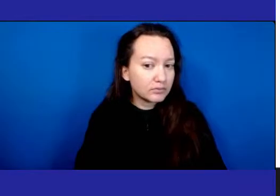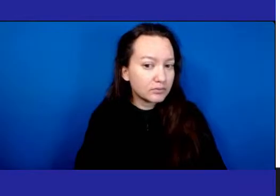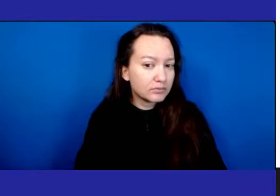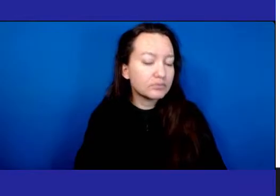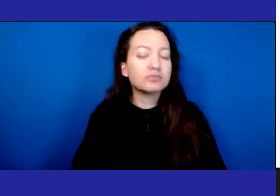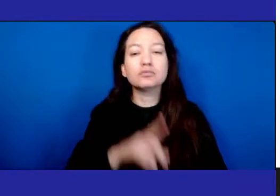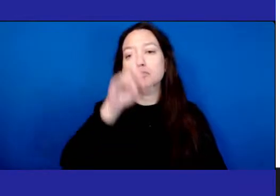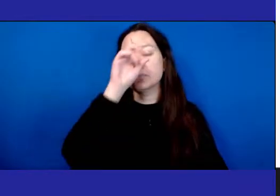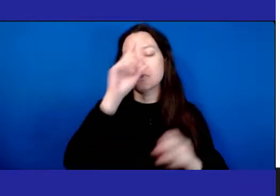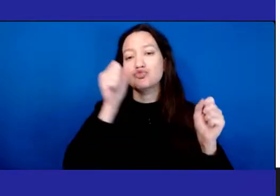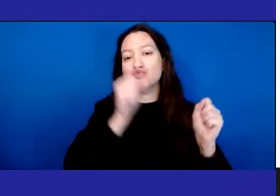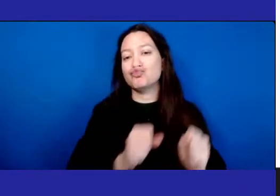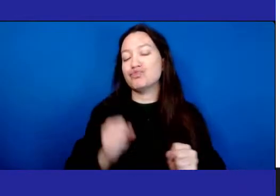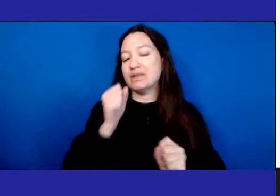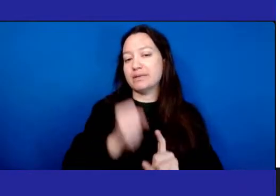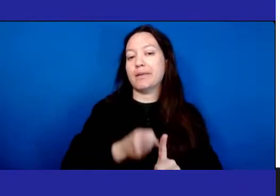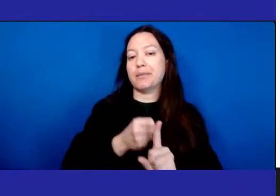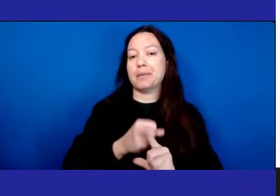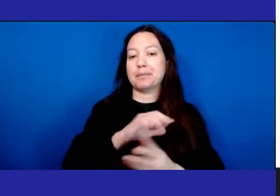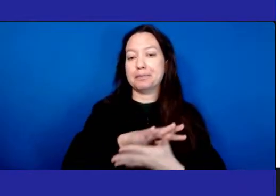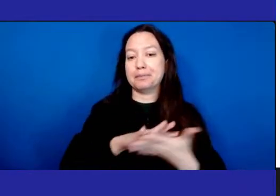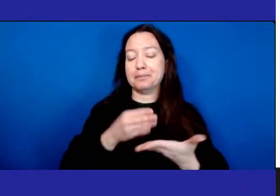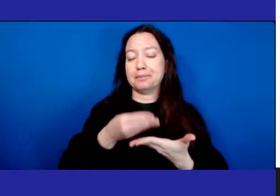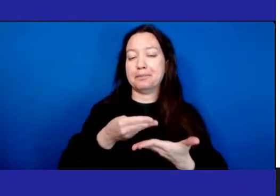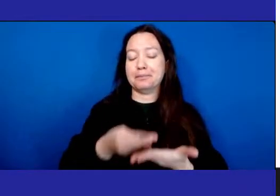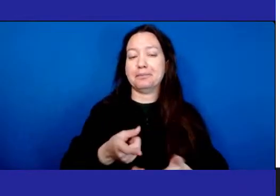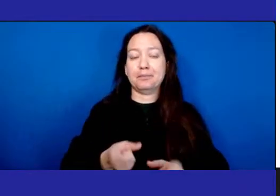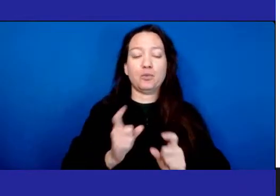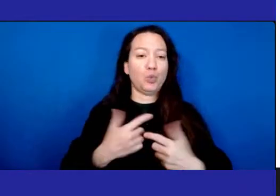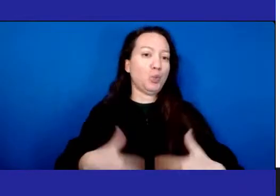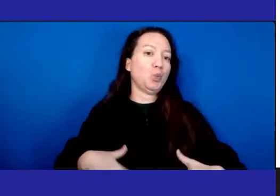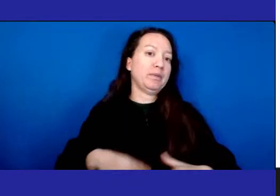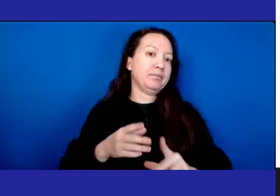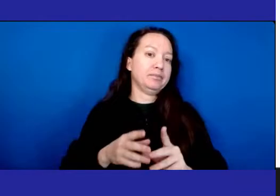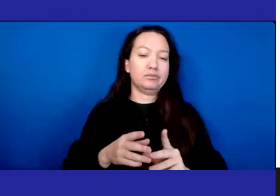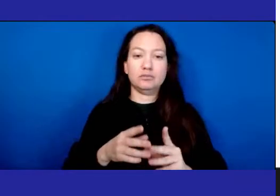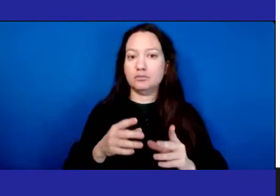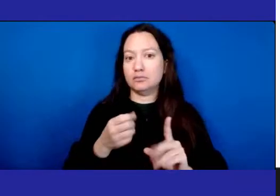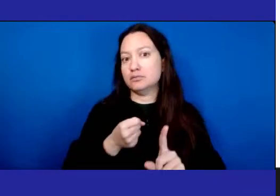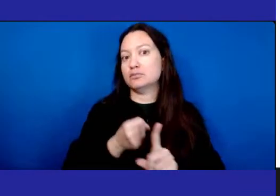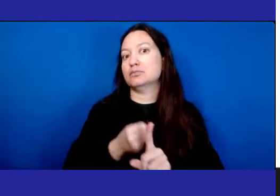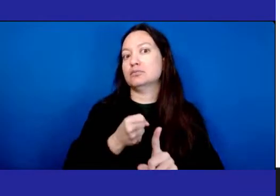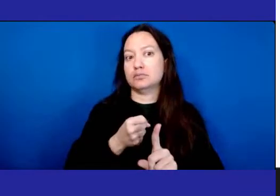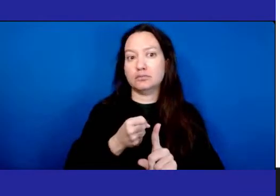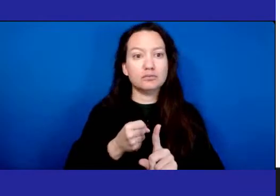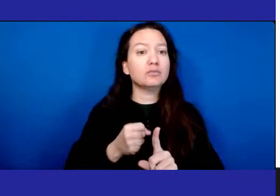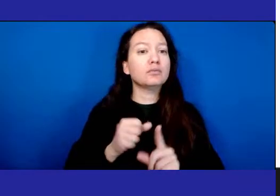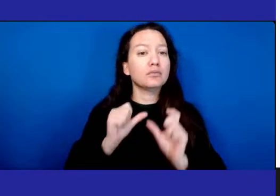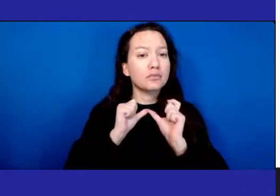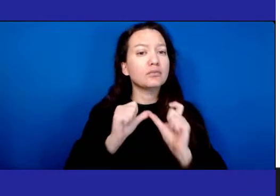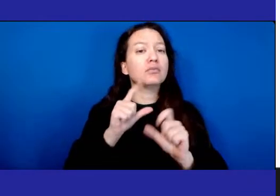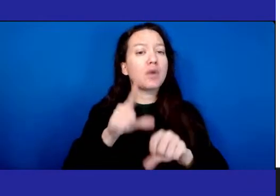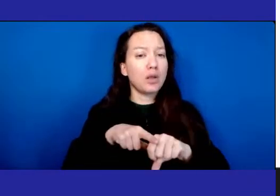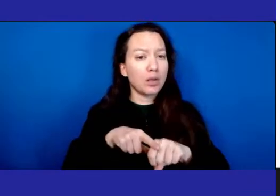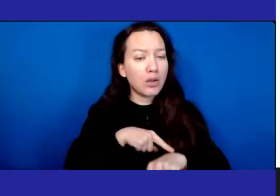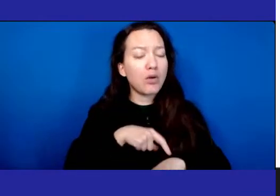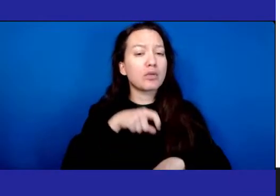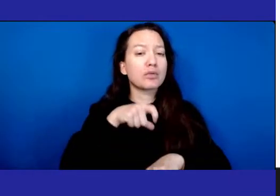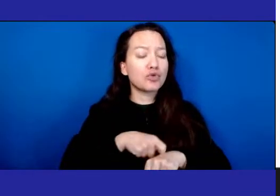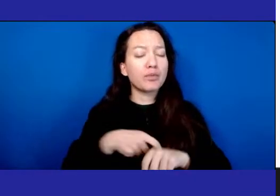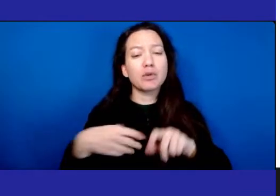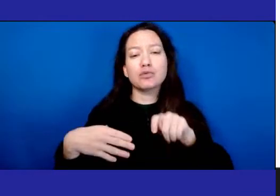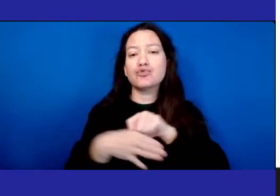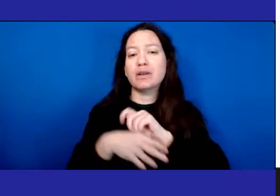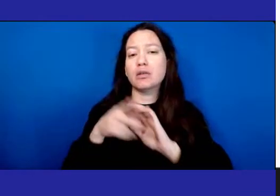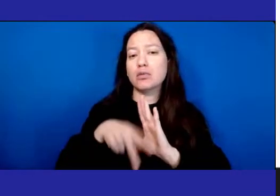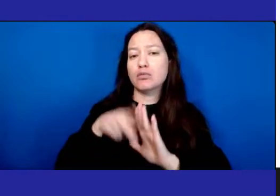of these awards is significant. So these awards support sustainable long-term training program growth